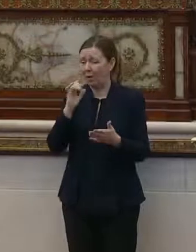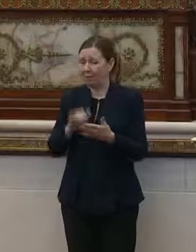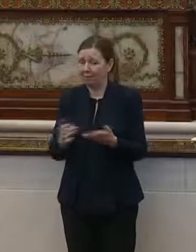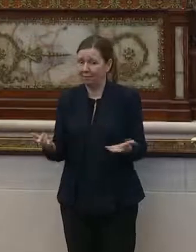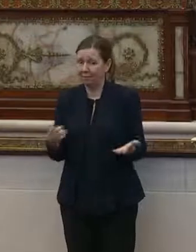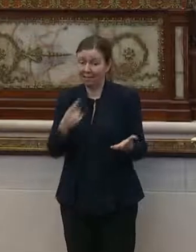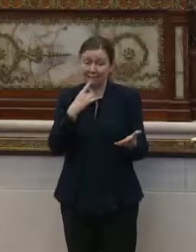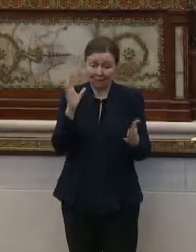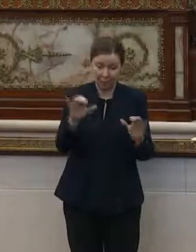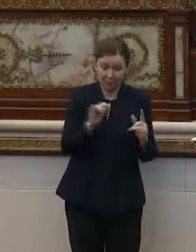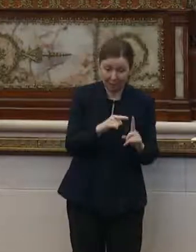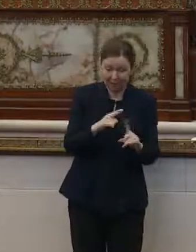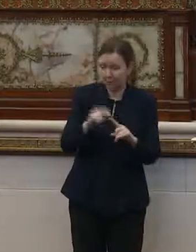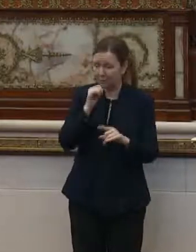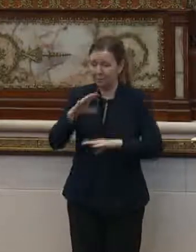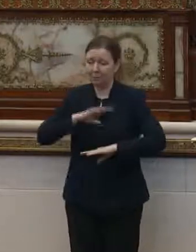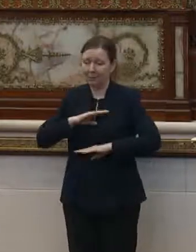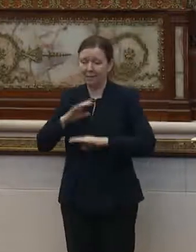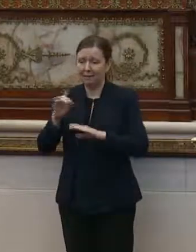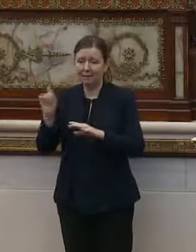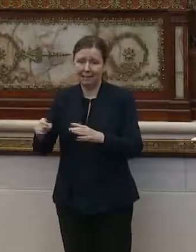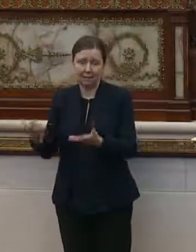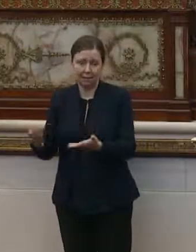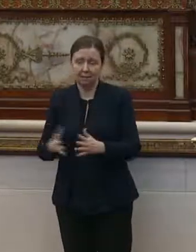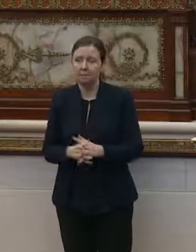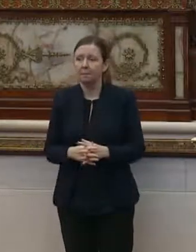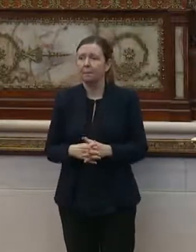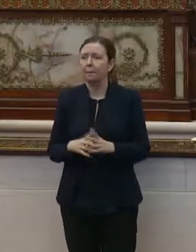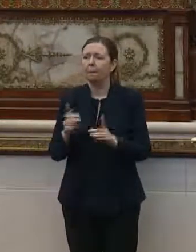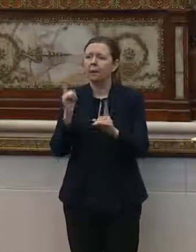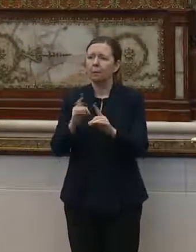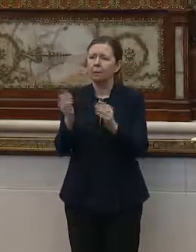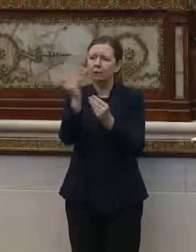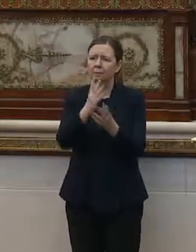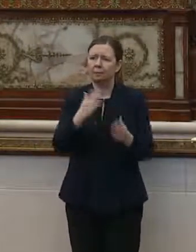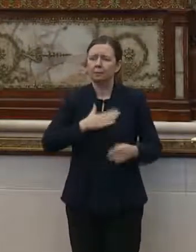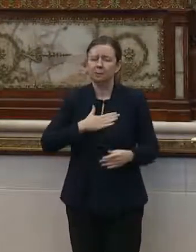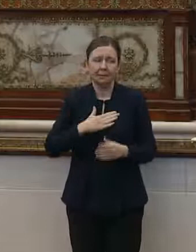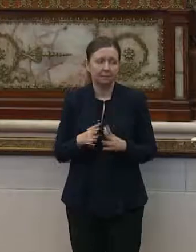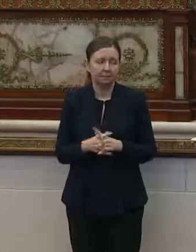they said they're going to do didn't meet the needs of the Madam city. Chair, may I have a point of information, please?